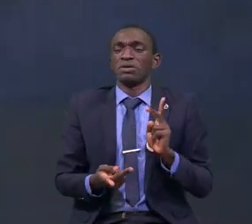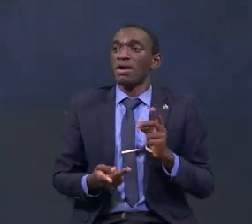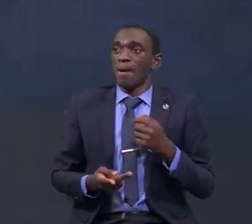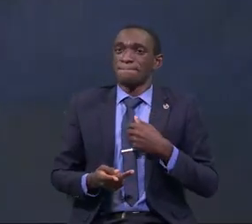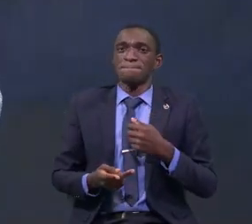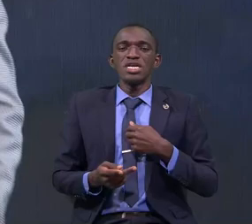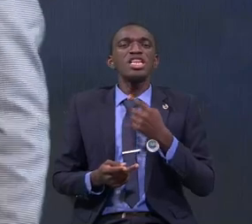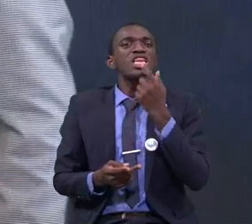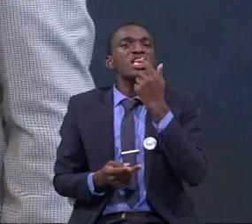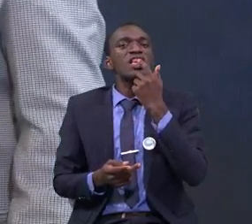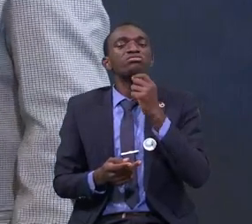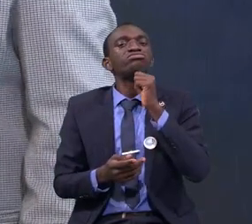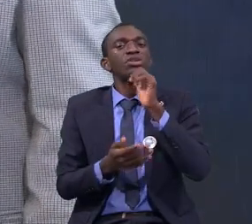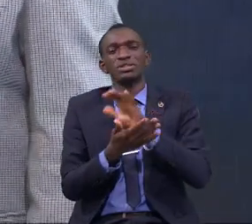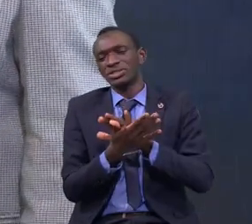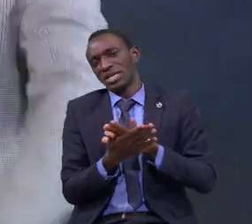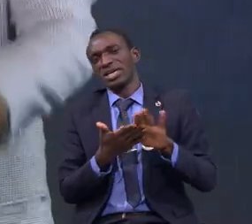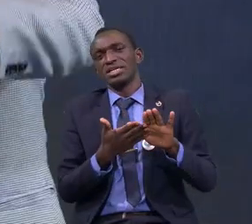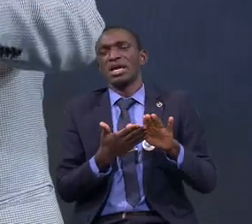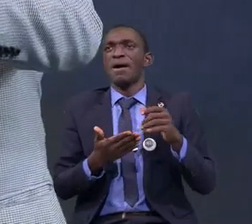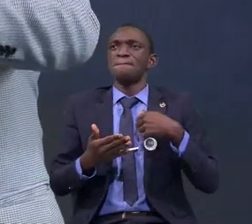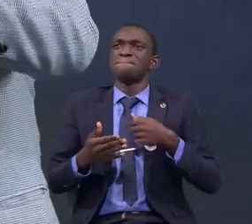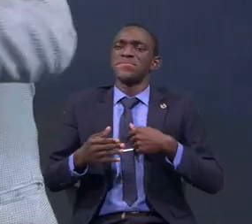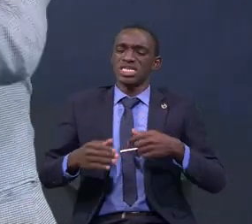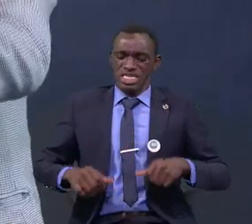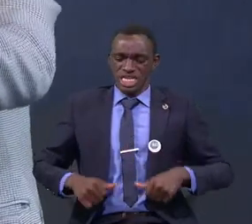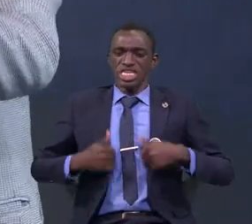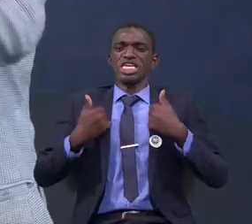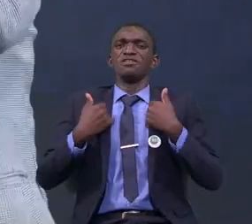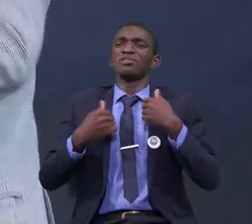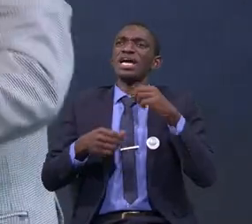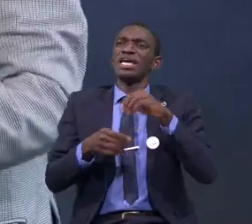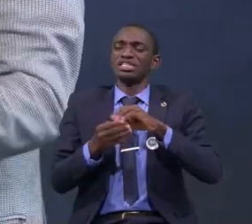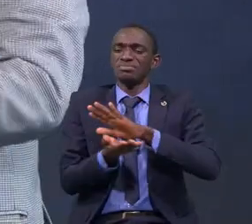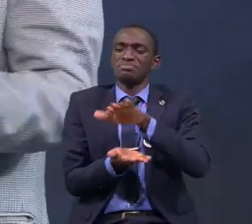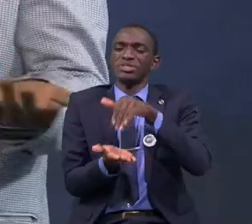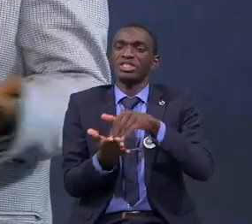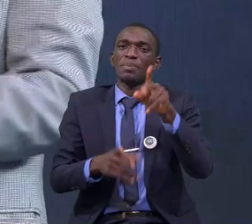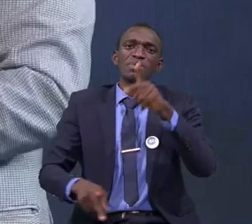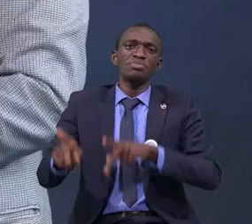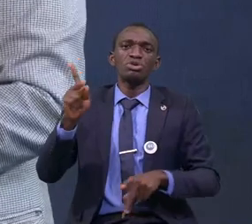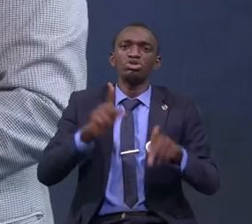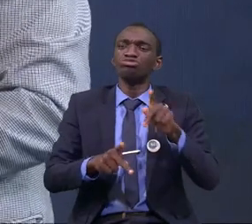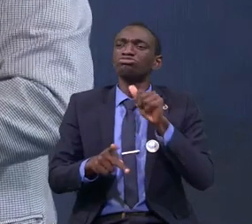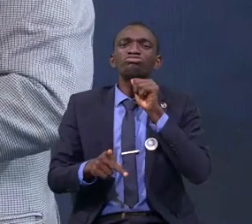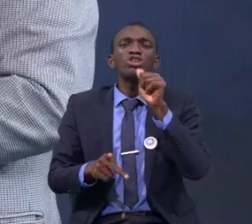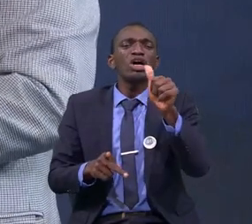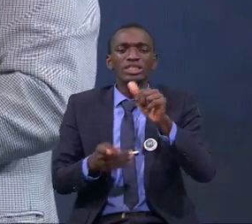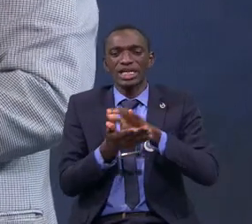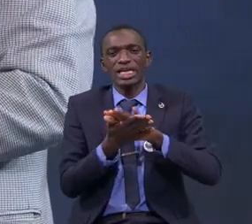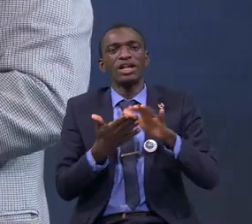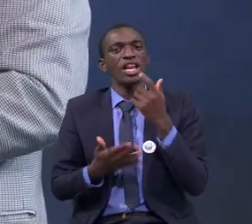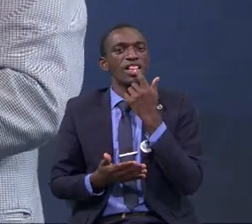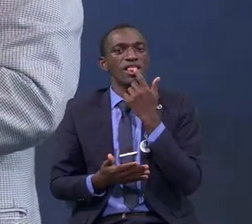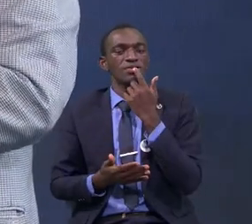lips, and I dwell in the midst of a people of unclean lips.